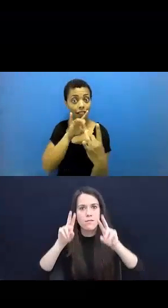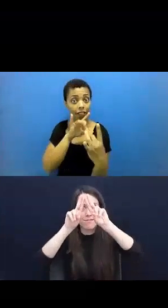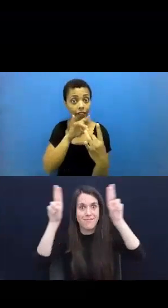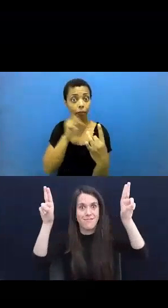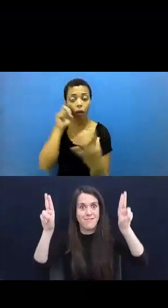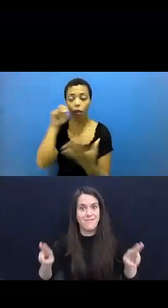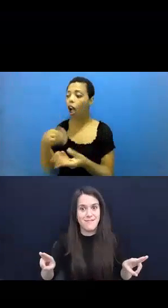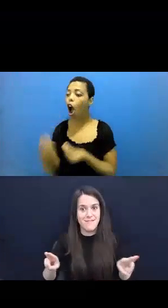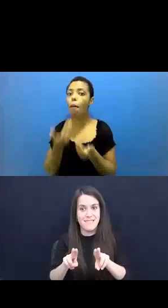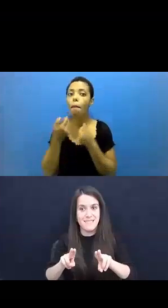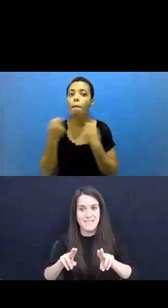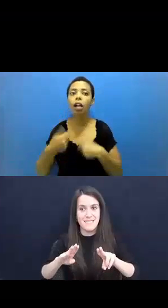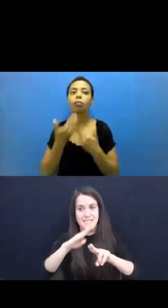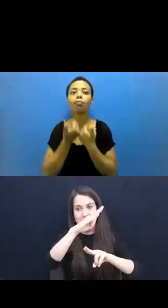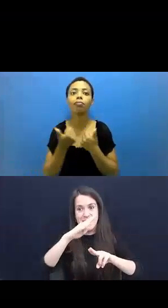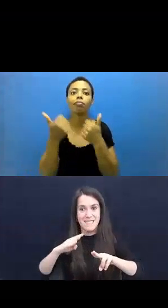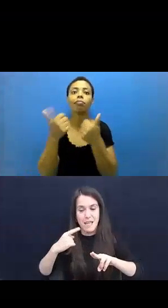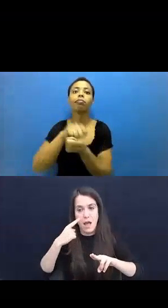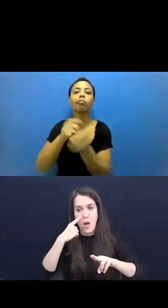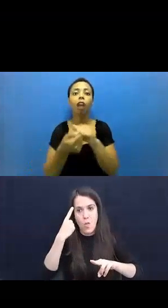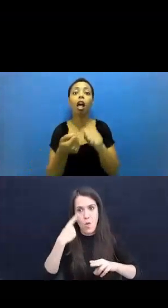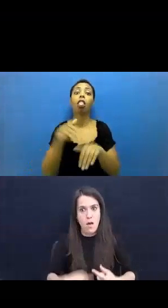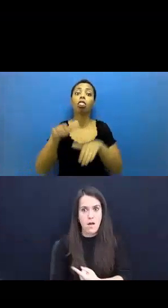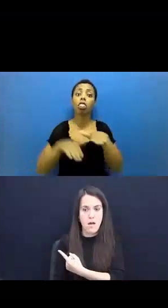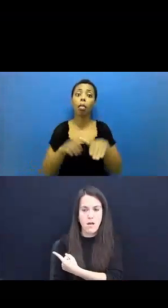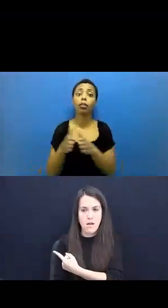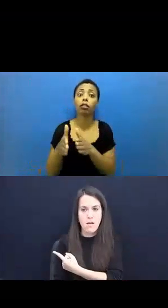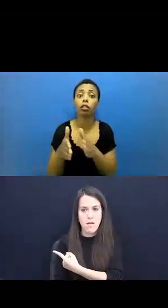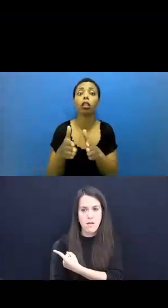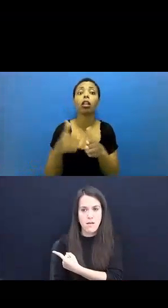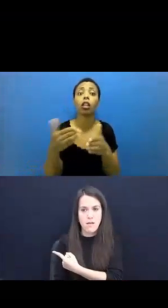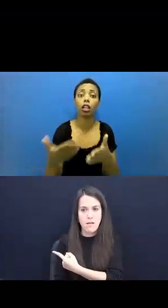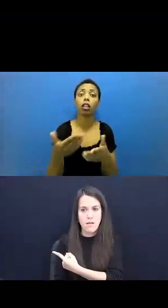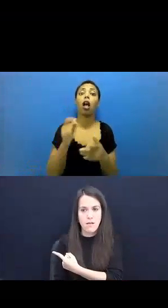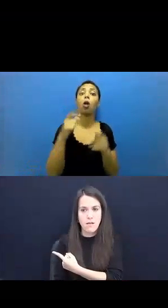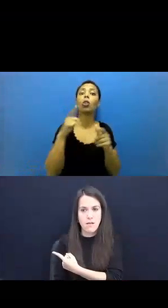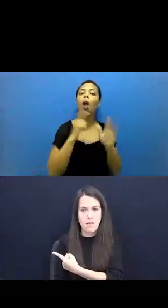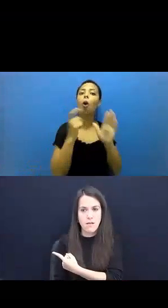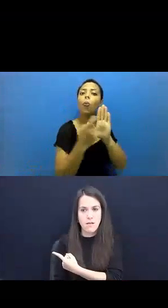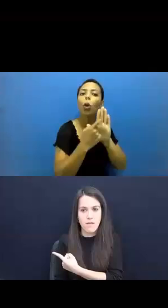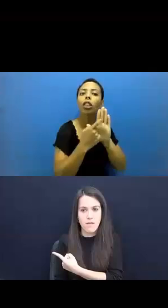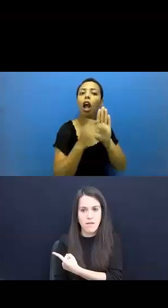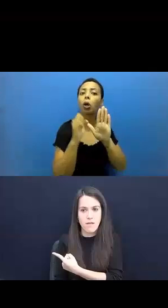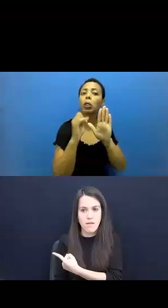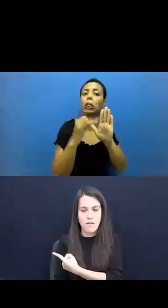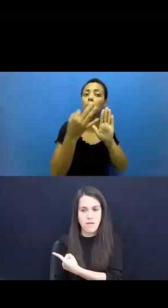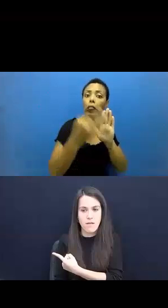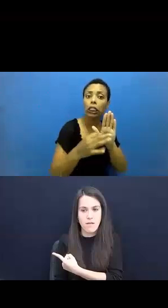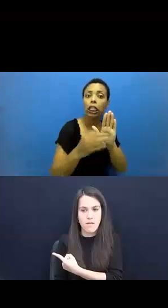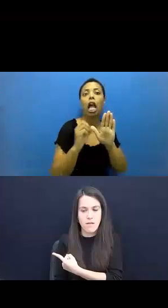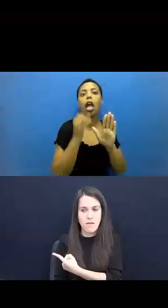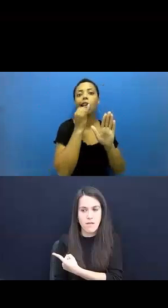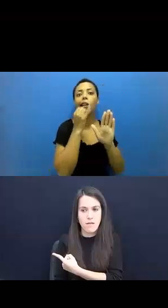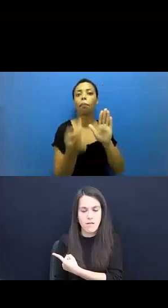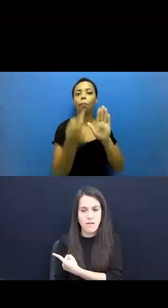activating the actuators only in one direction. So we started from the bottom, then up, then right,